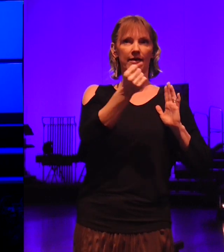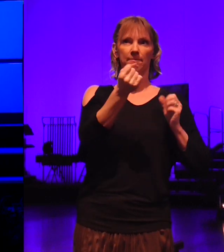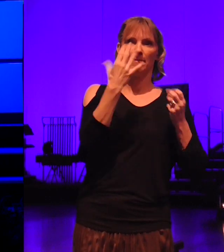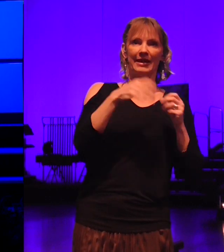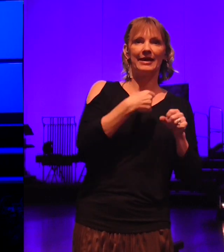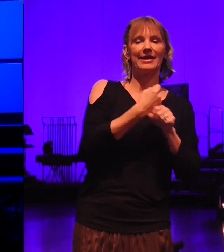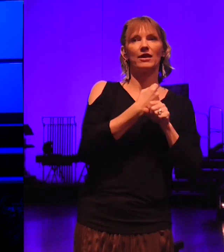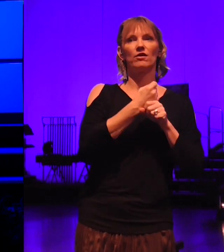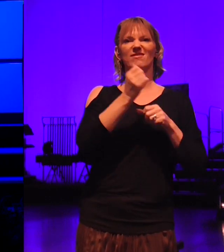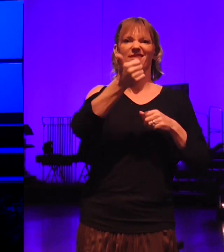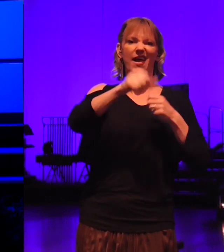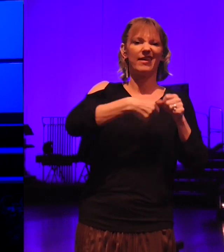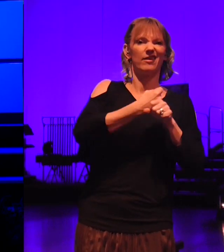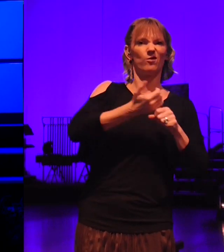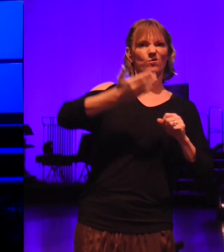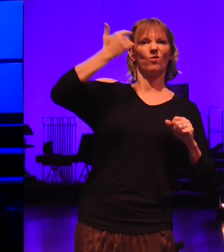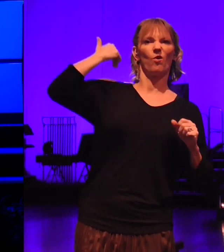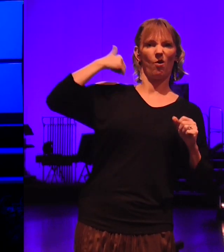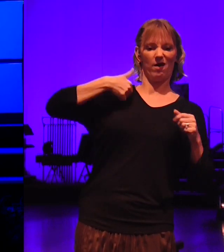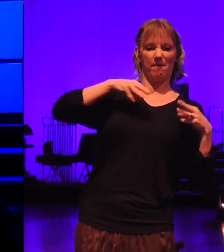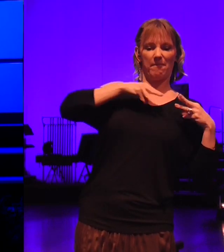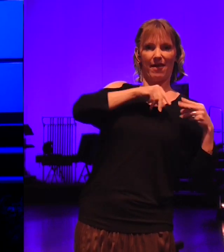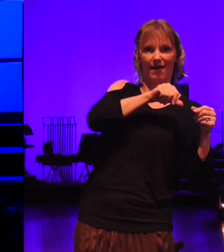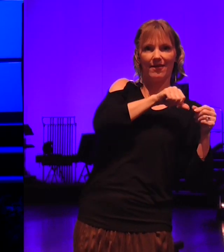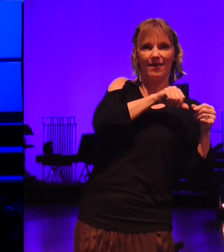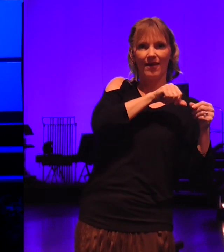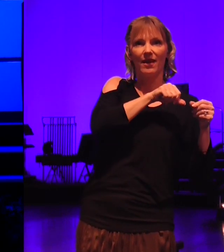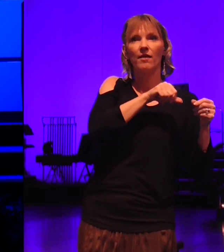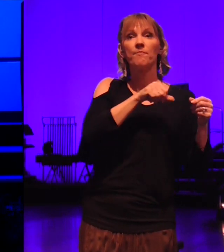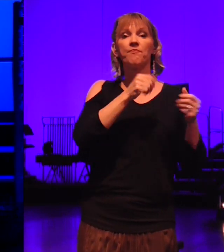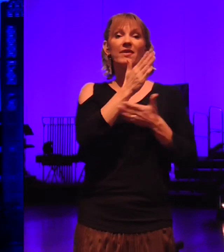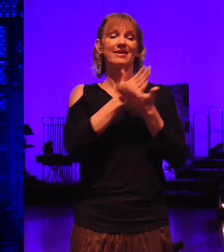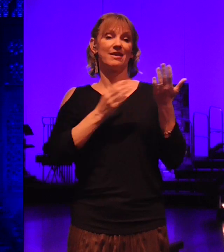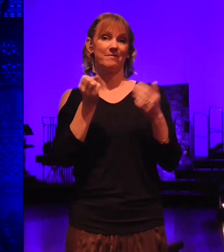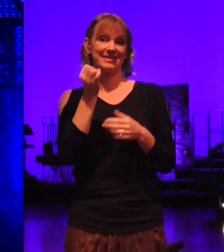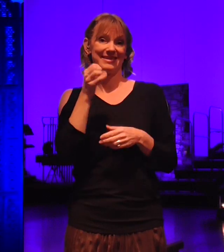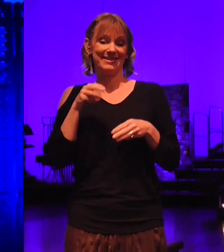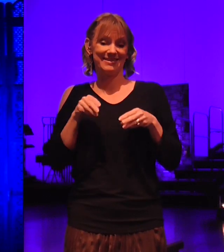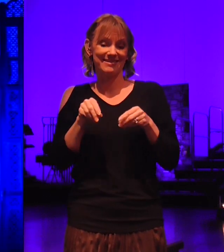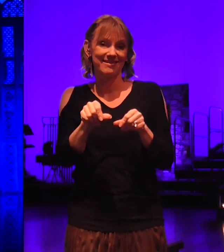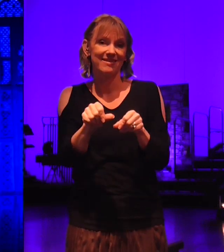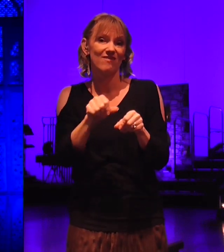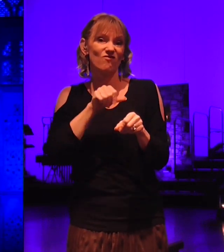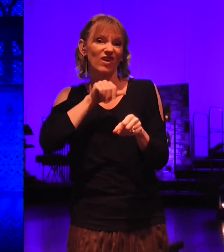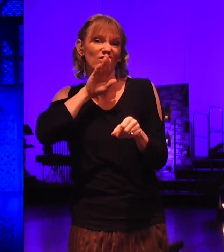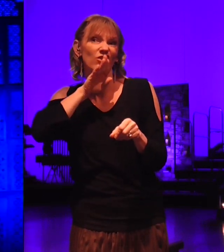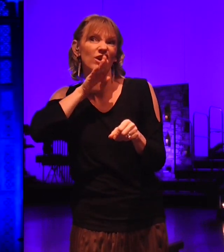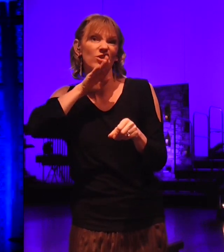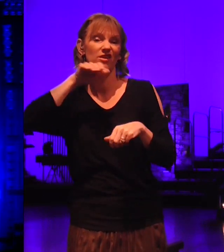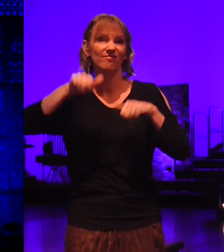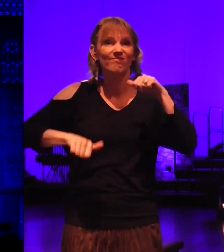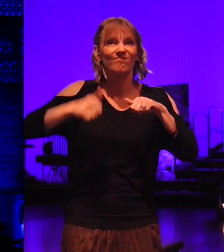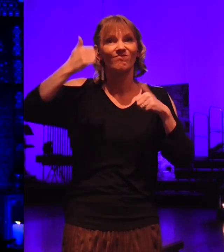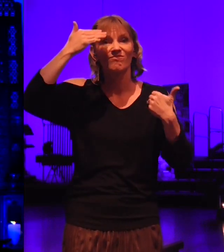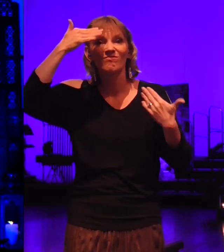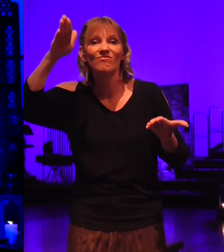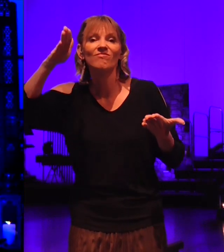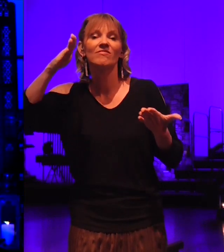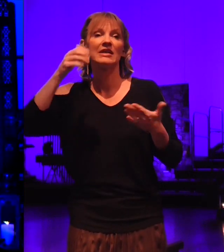ago. There are seeds of frustration and uncertainty, seeds of